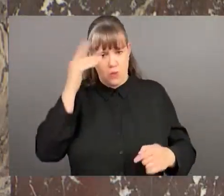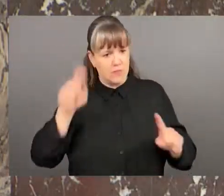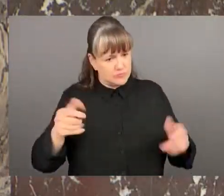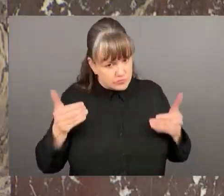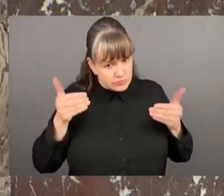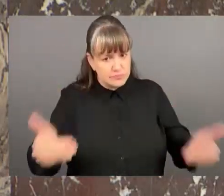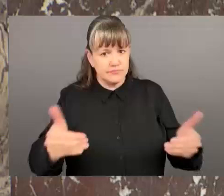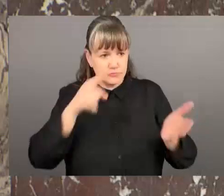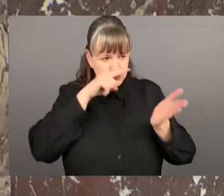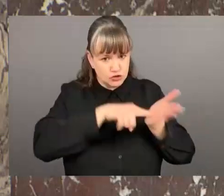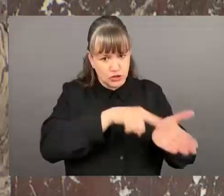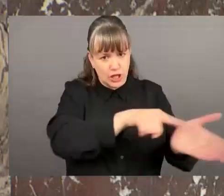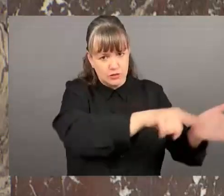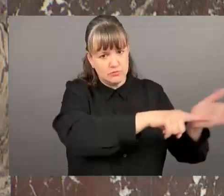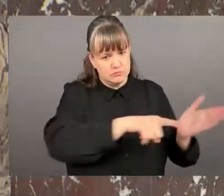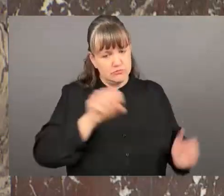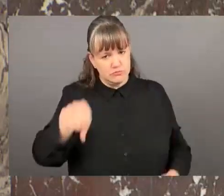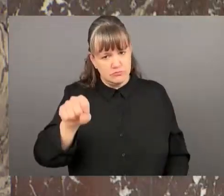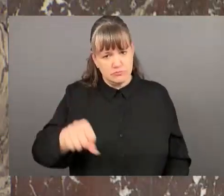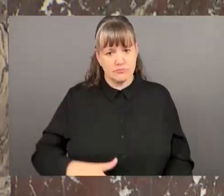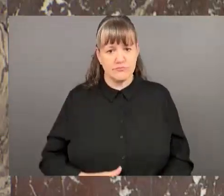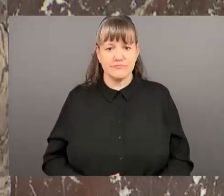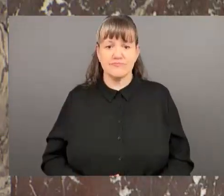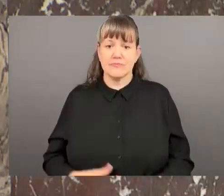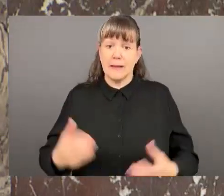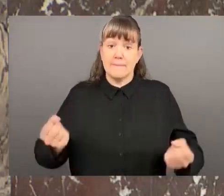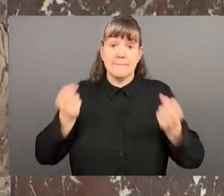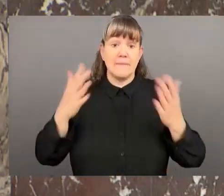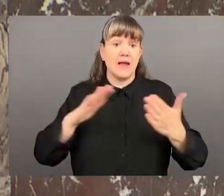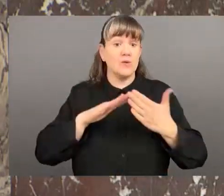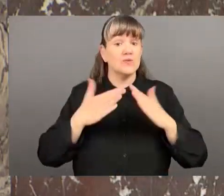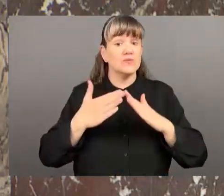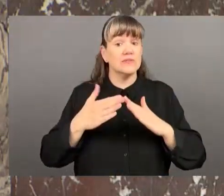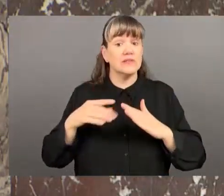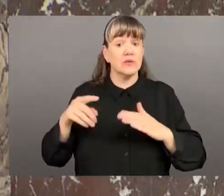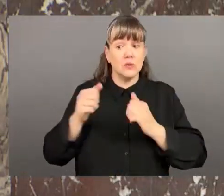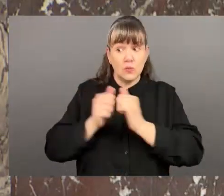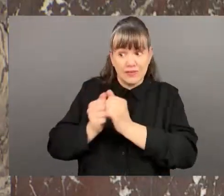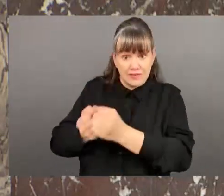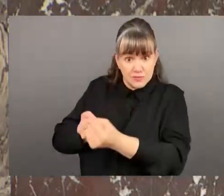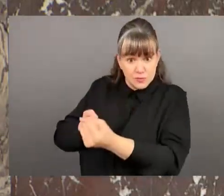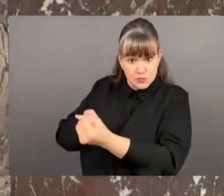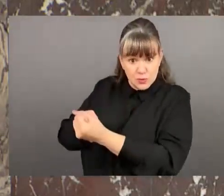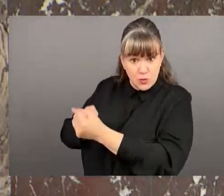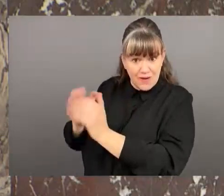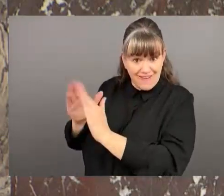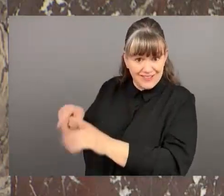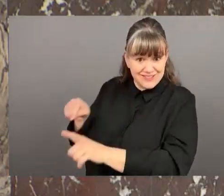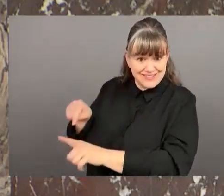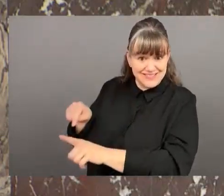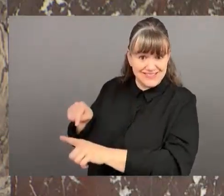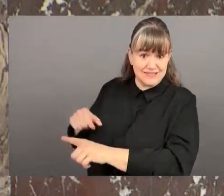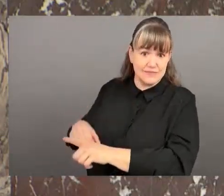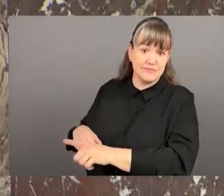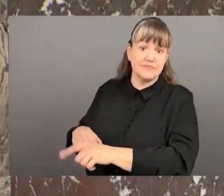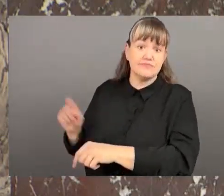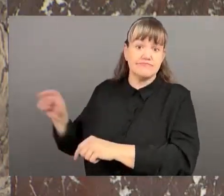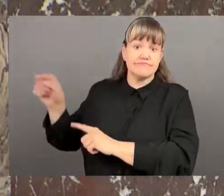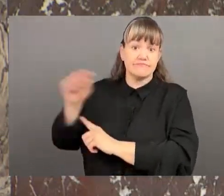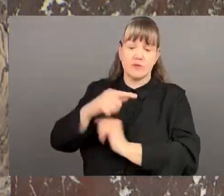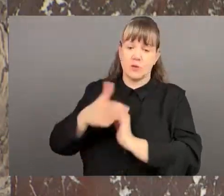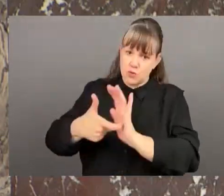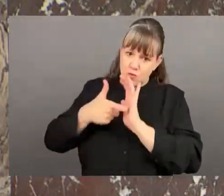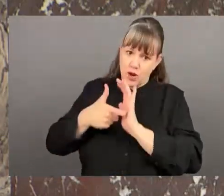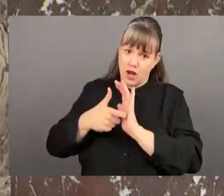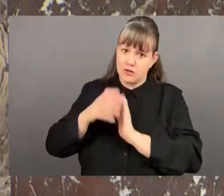we have supportive housing that has sobriety, where folks have gone through rehab